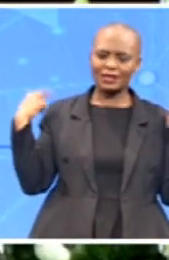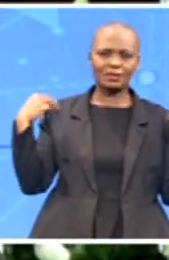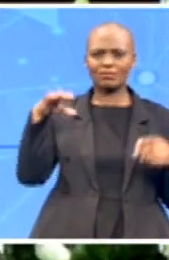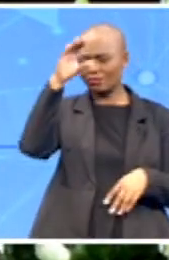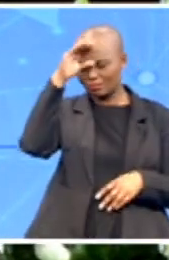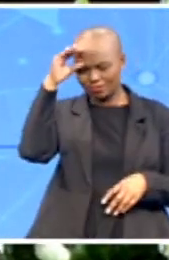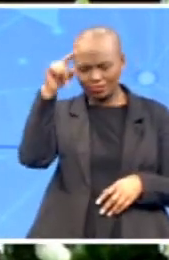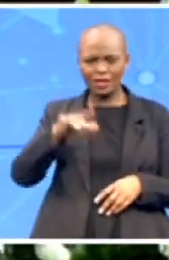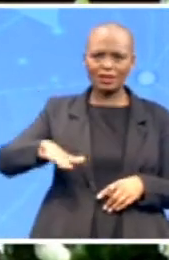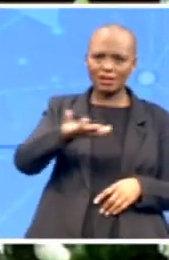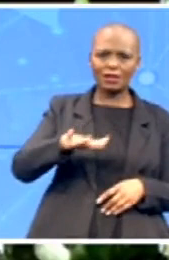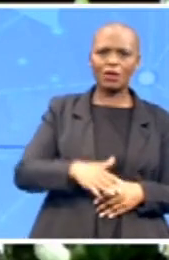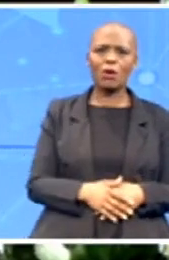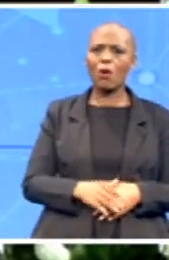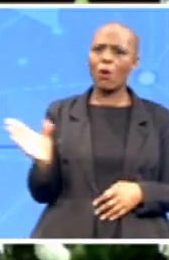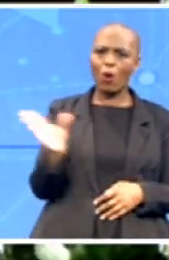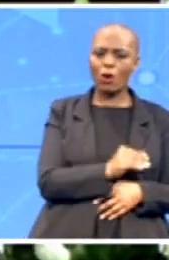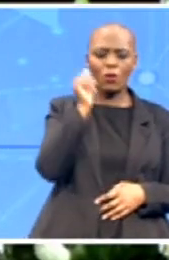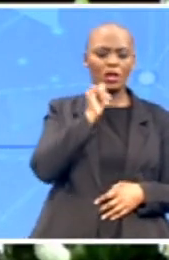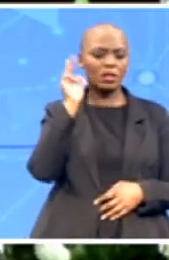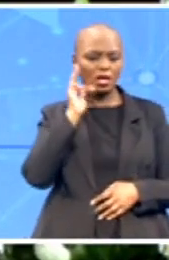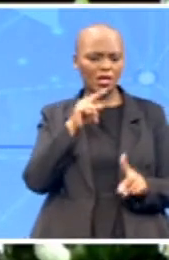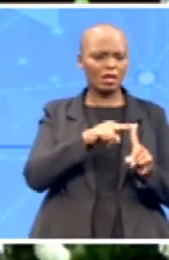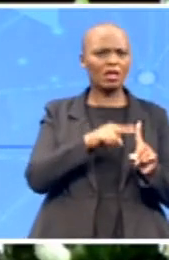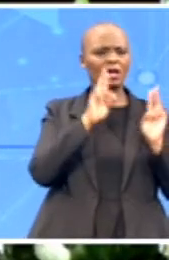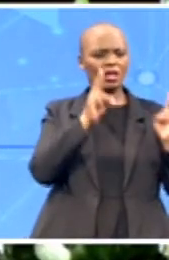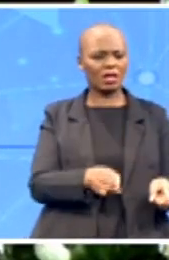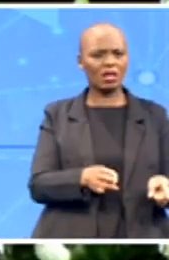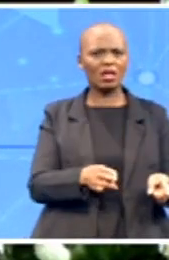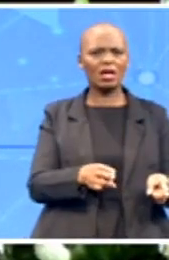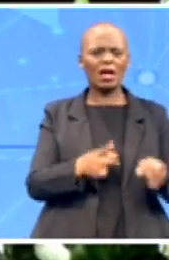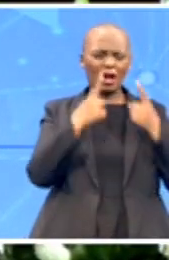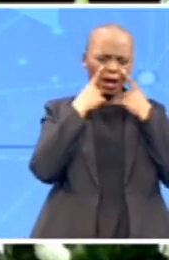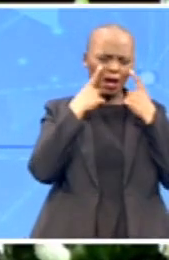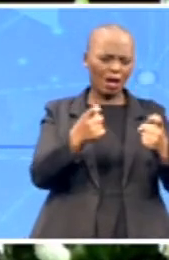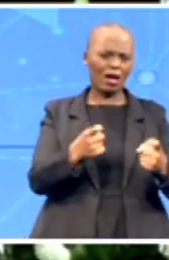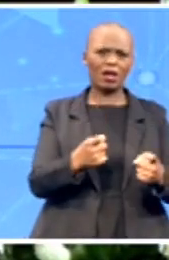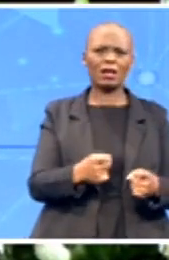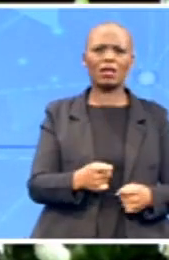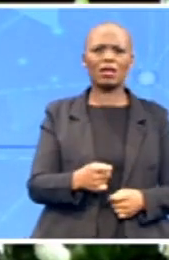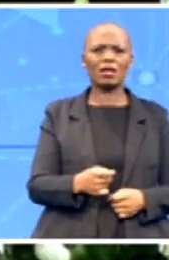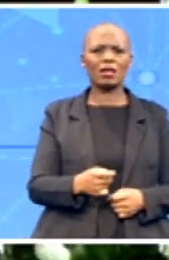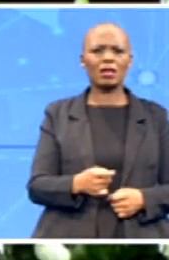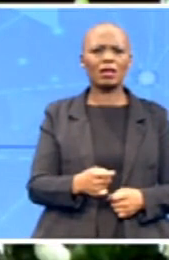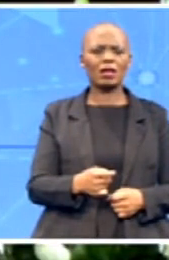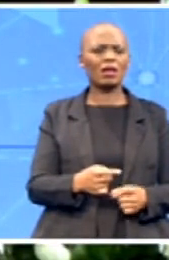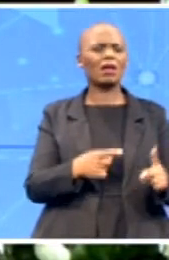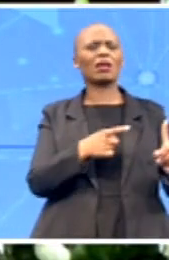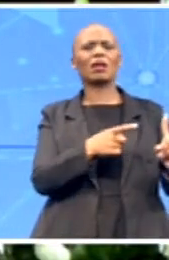Compeller, was the people's